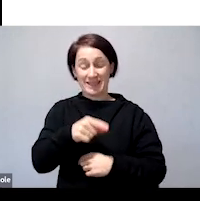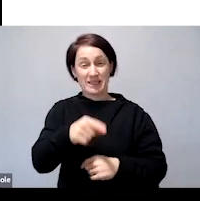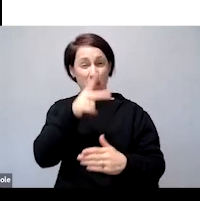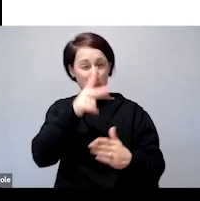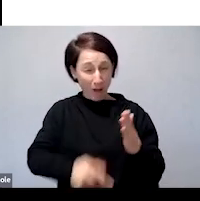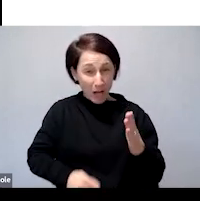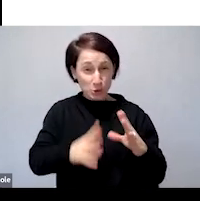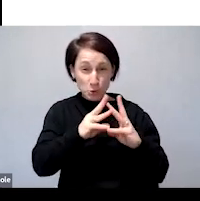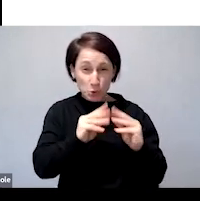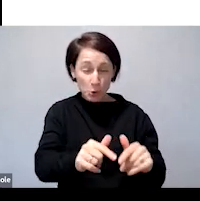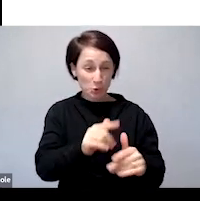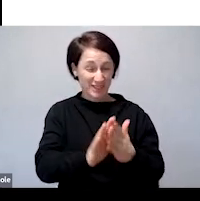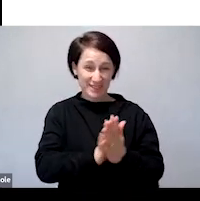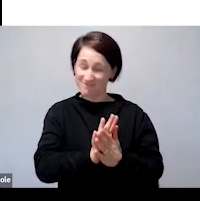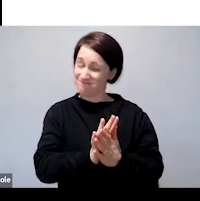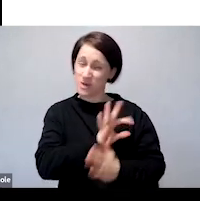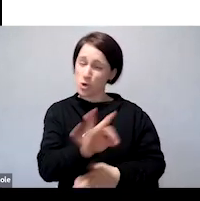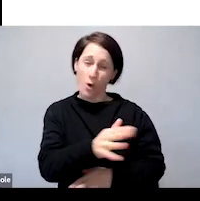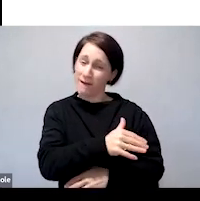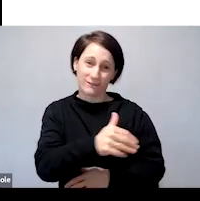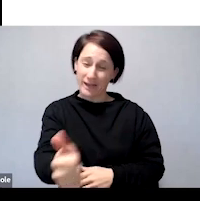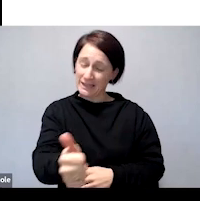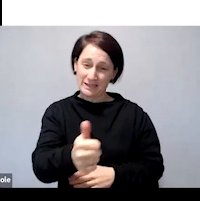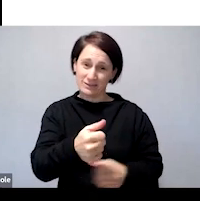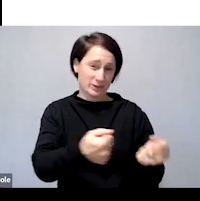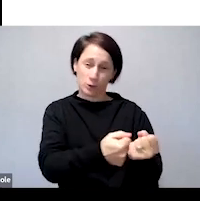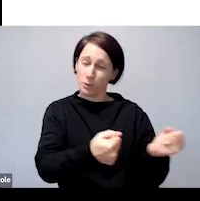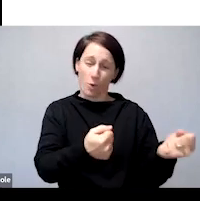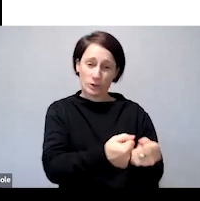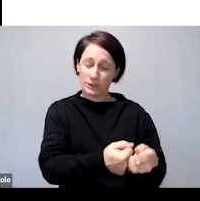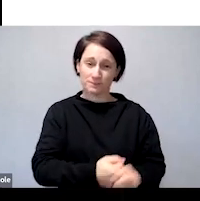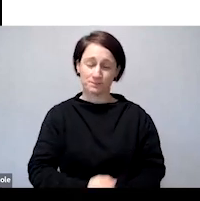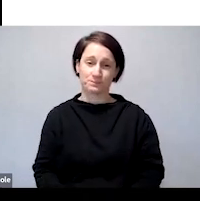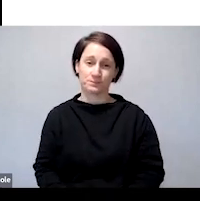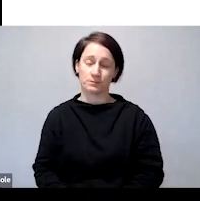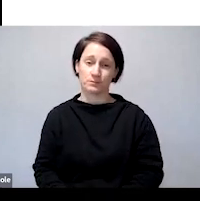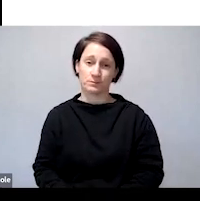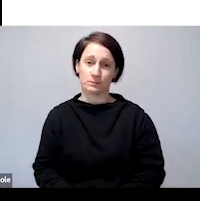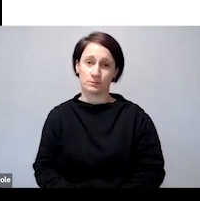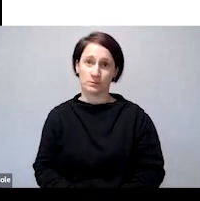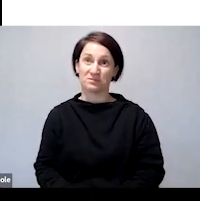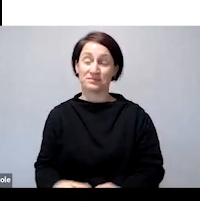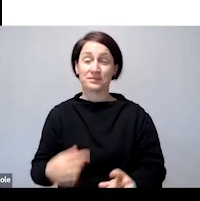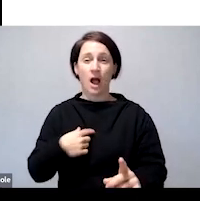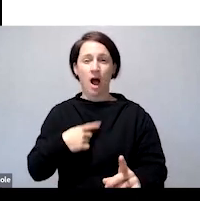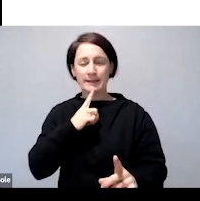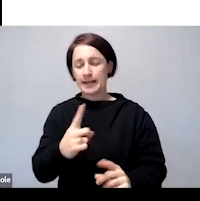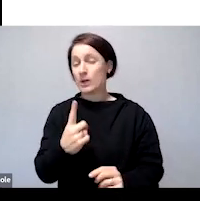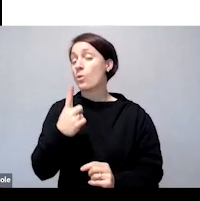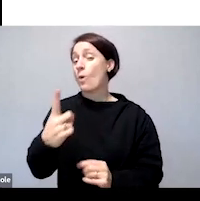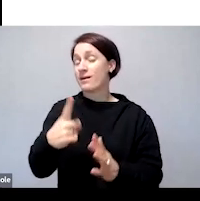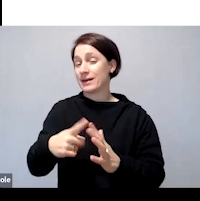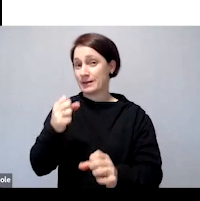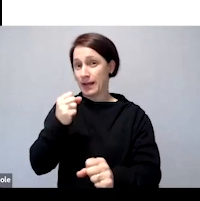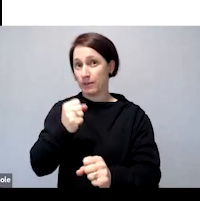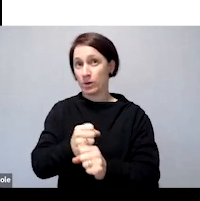are not an effective way to support people with disability and their safety. I've called out a specific one, which is the use